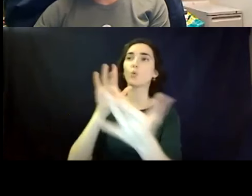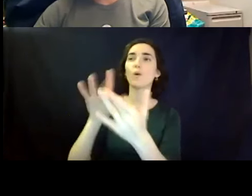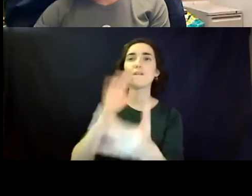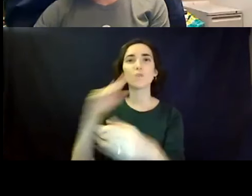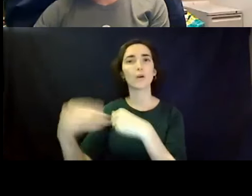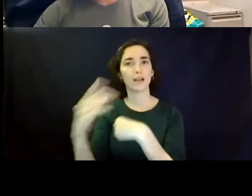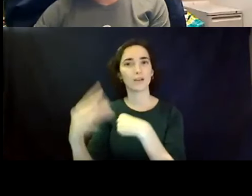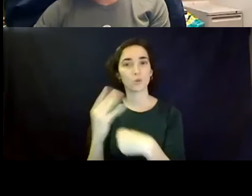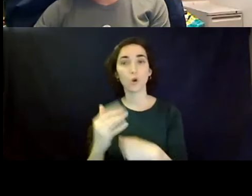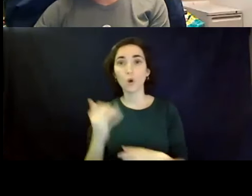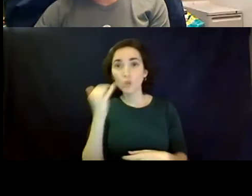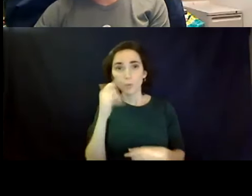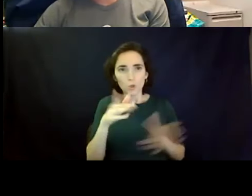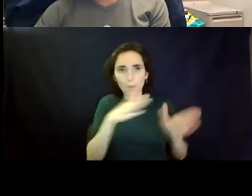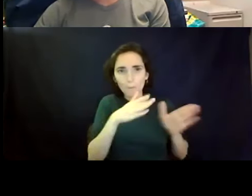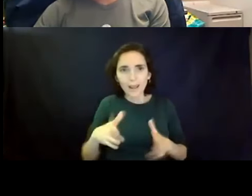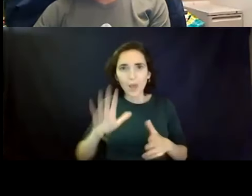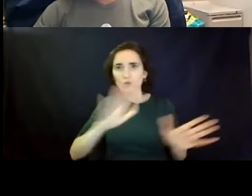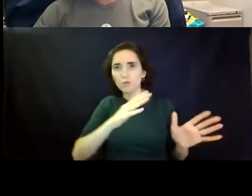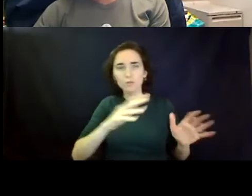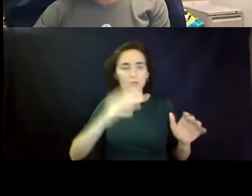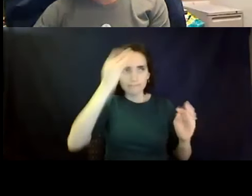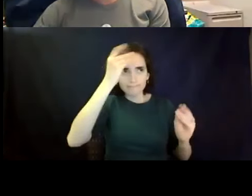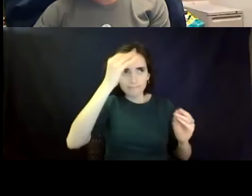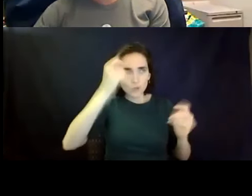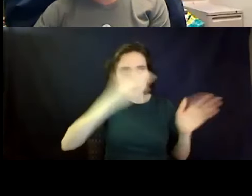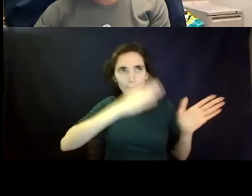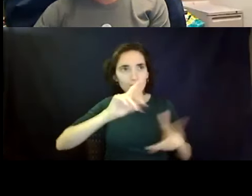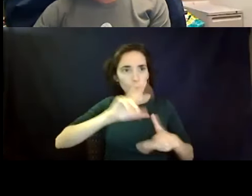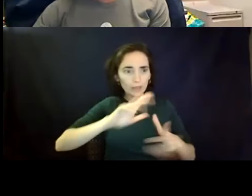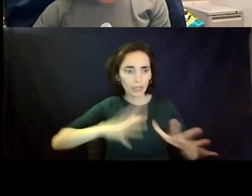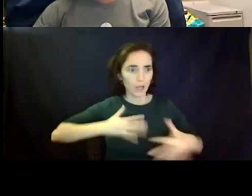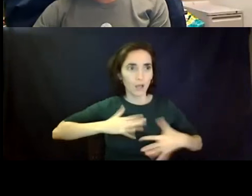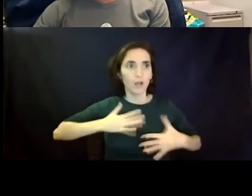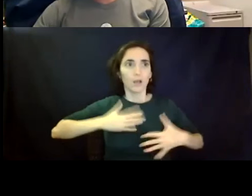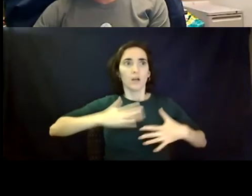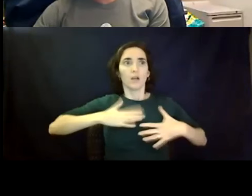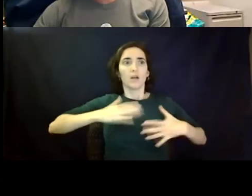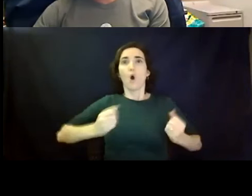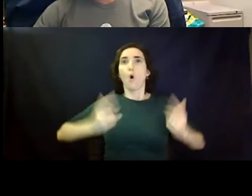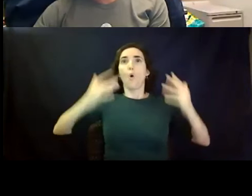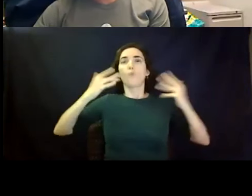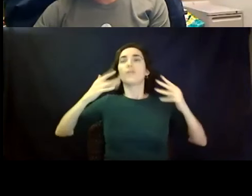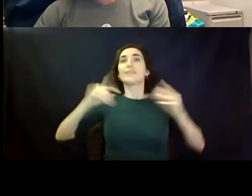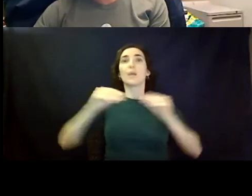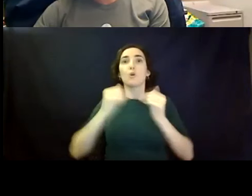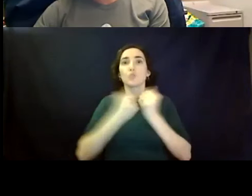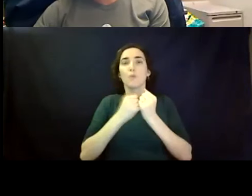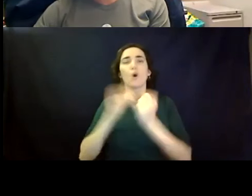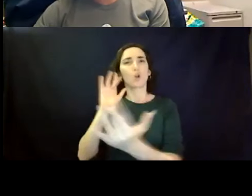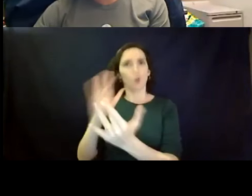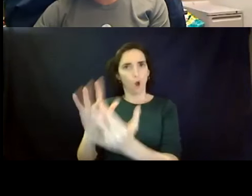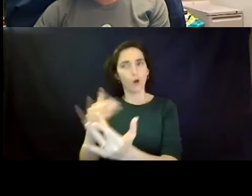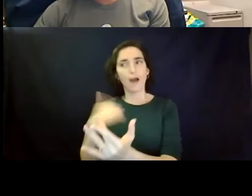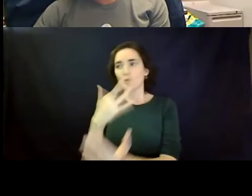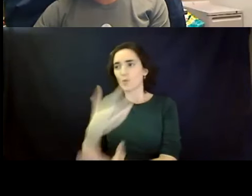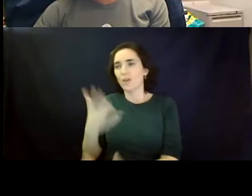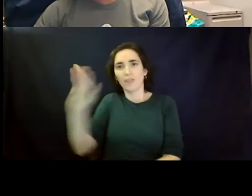your hurricane plans and you become overwhelmed and you need some extra support. Make sure you reach out. We have that resource